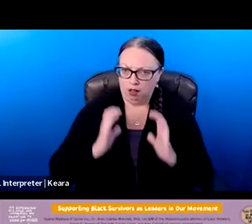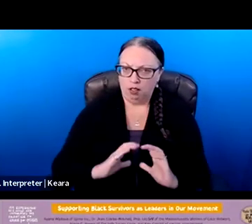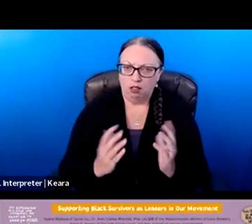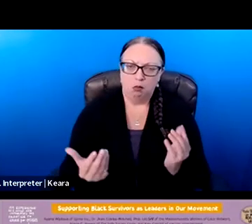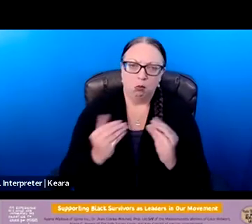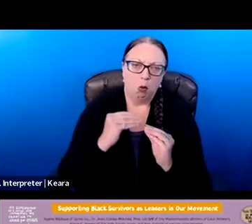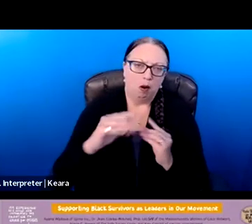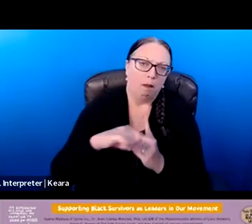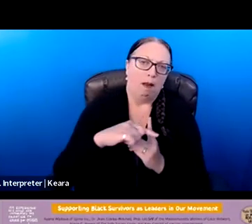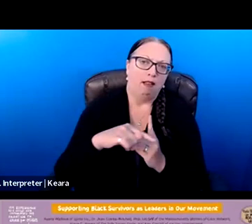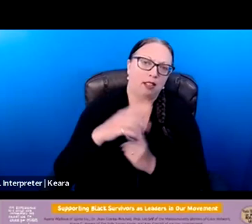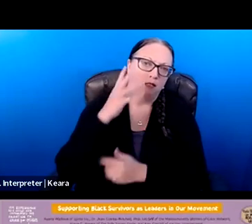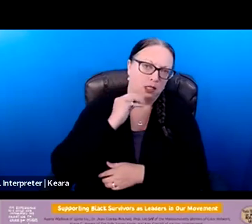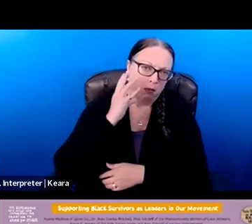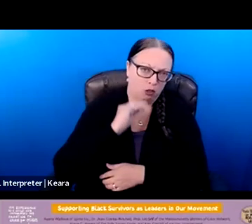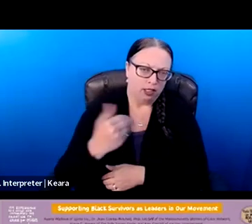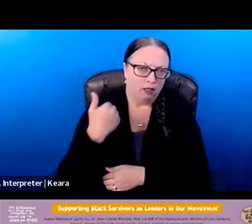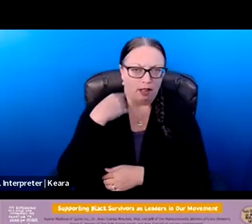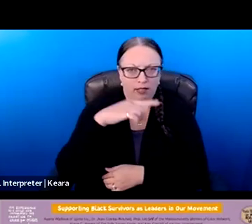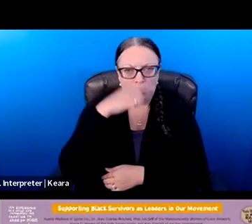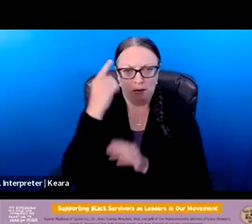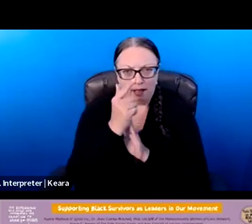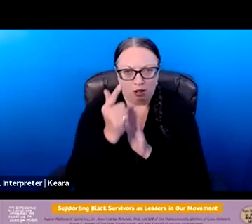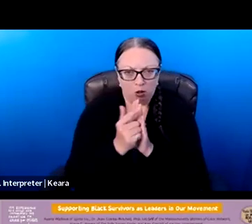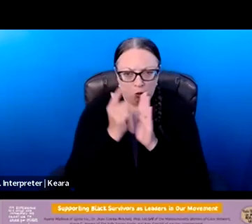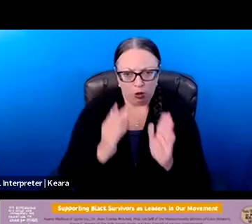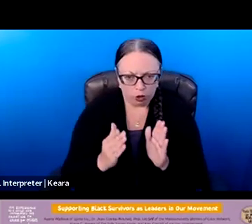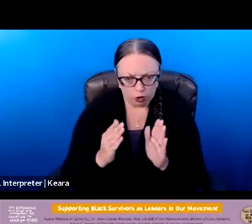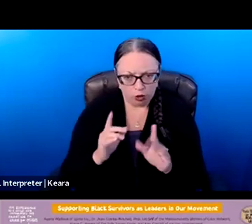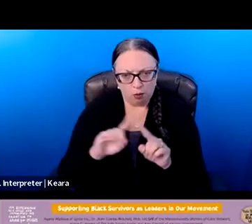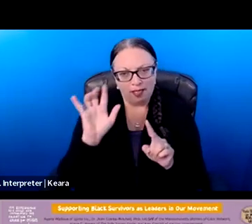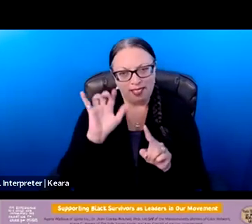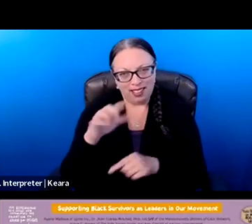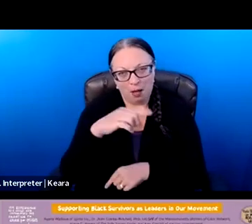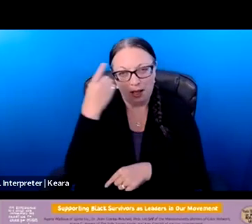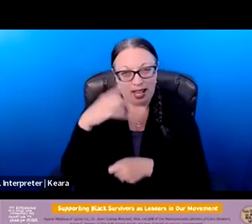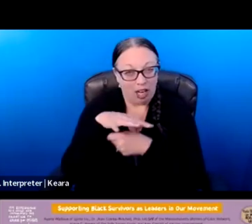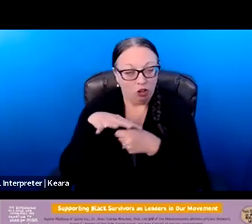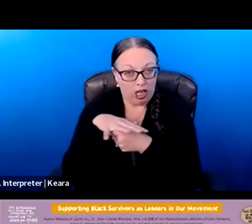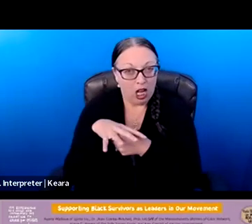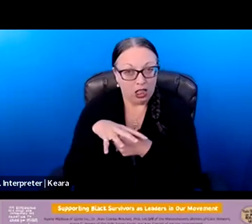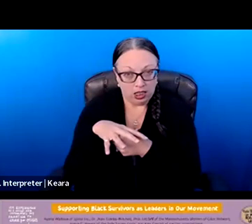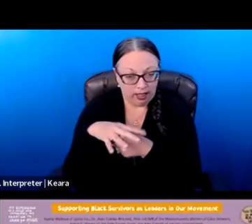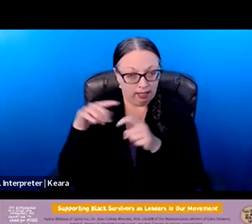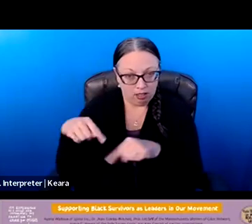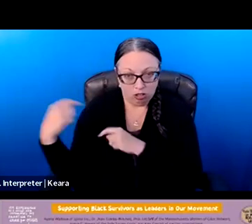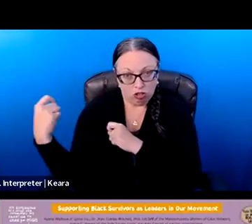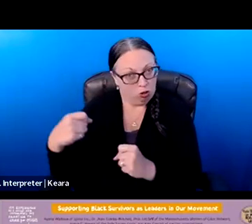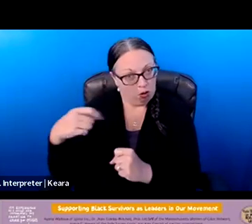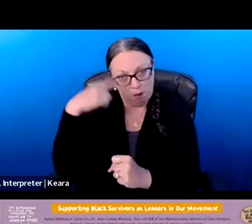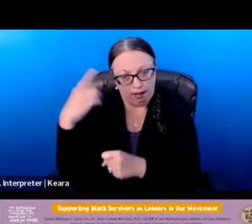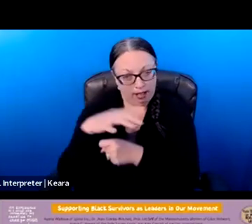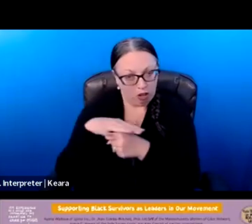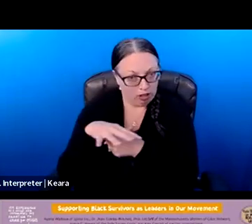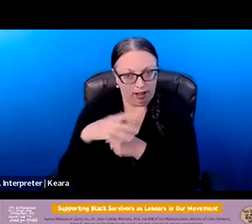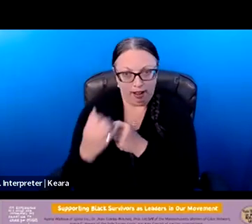Black attorneys, I would say. But DC is also a very Black area. I should say the difference is it's a very Black, and where we work is a very